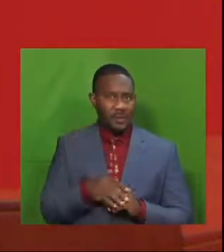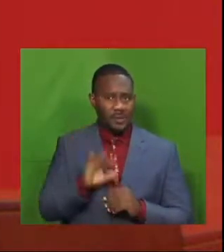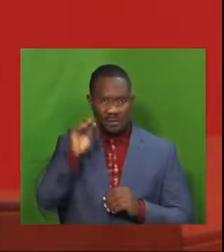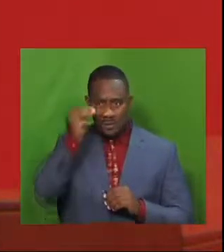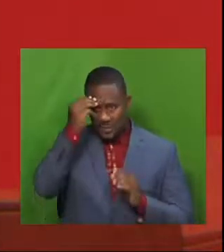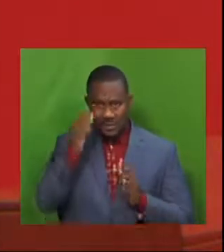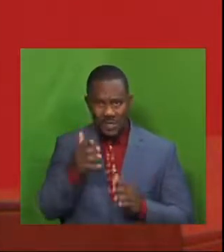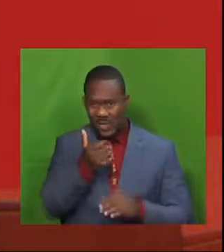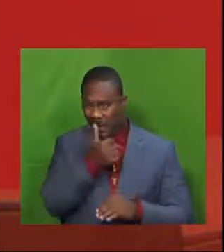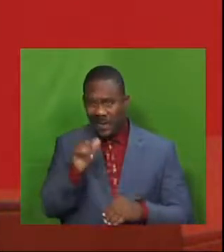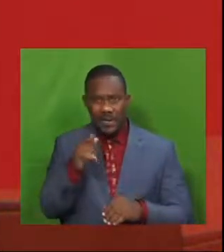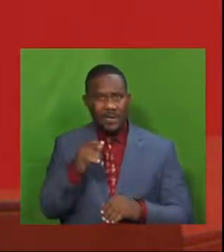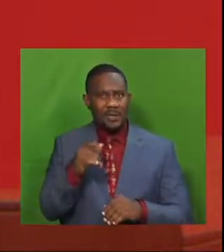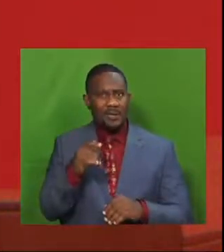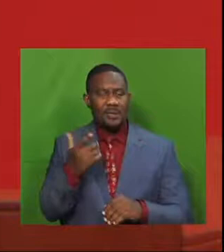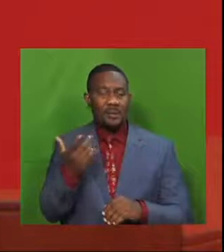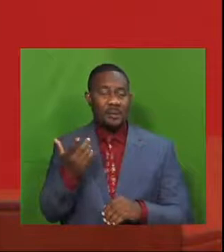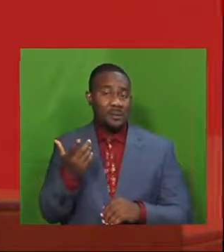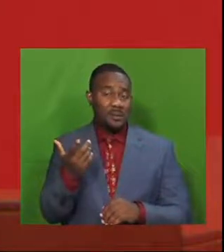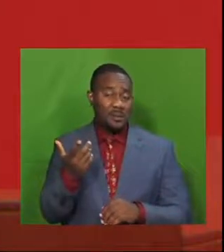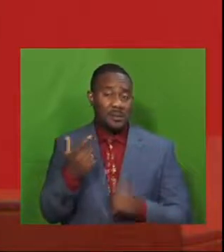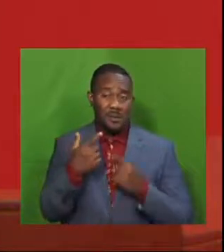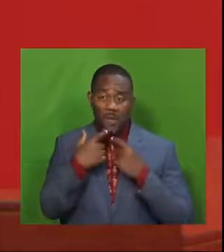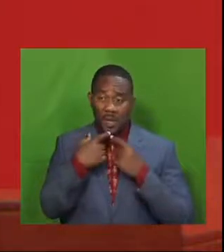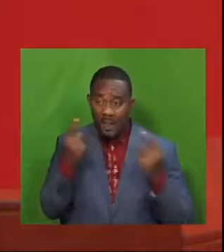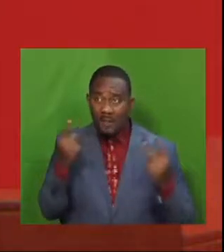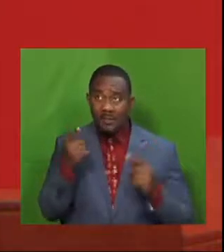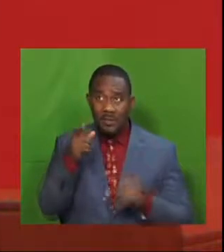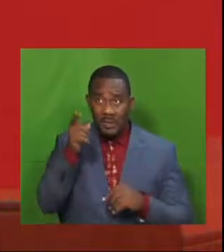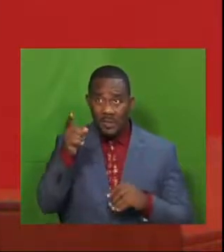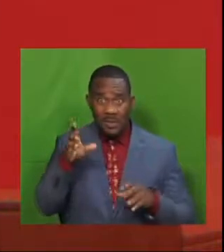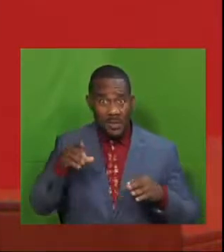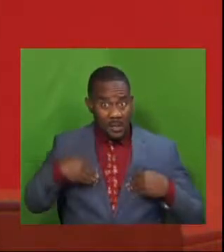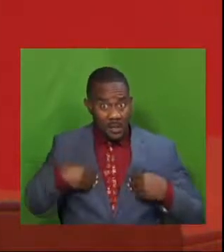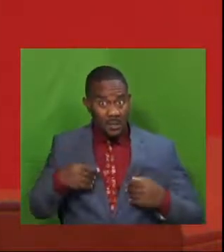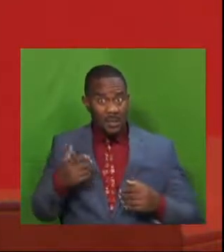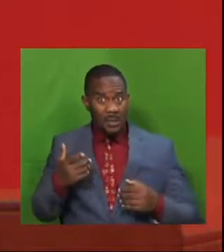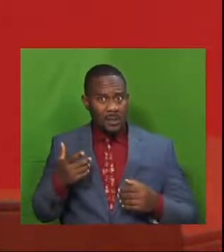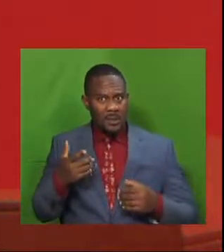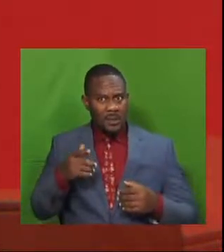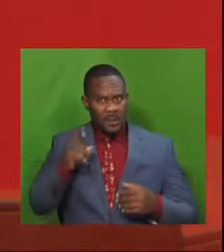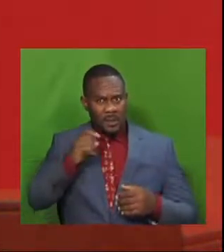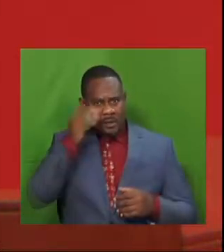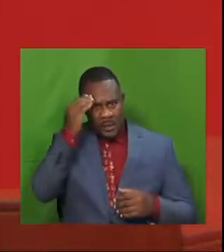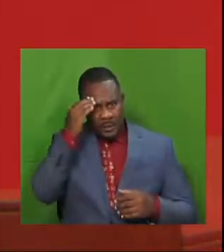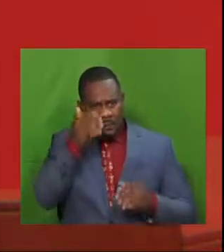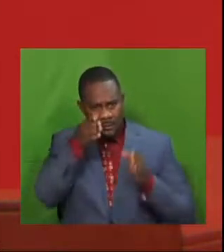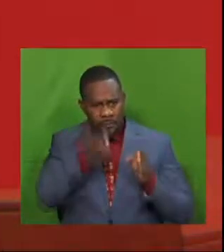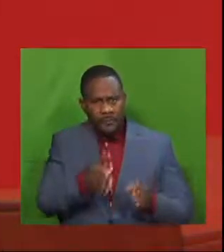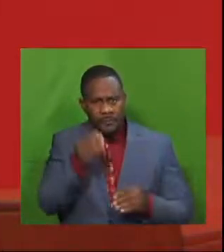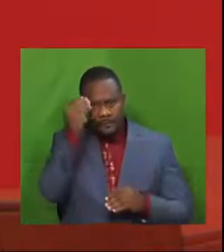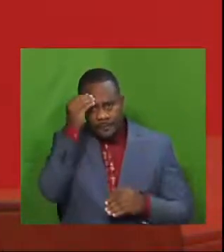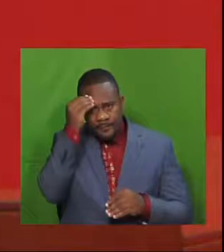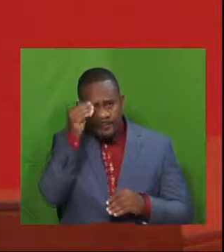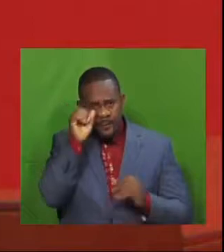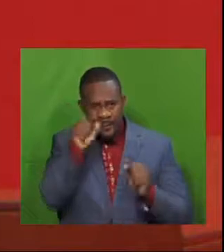any statement that has been admitted, the maker of the statement will know ahead of time so